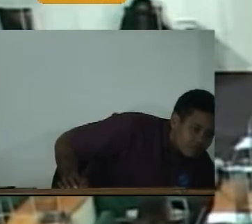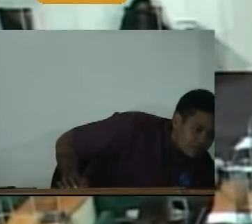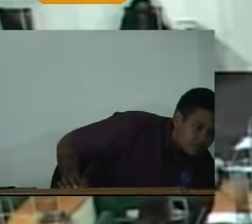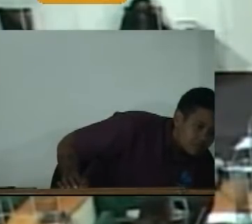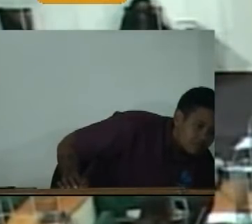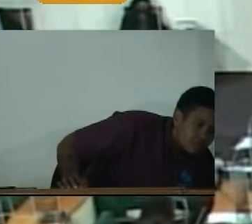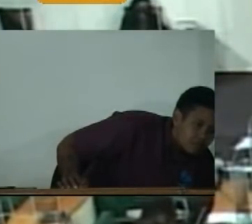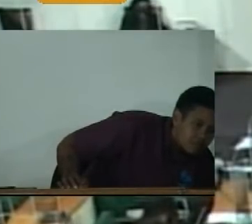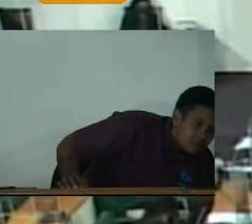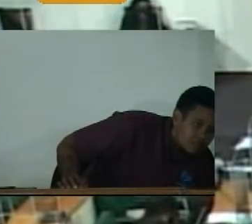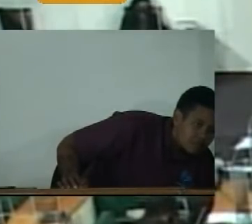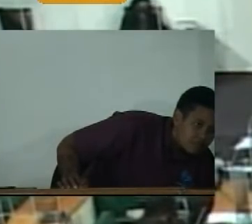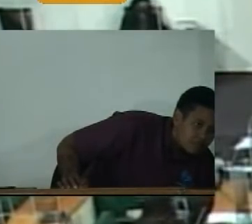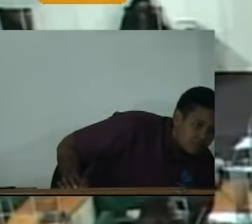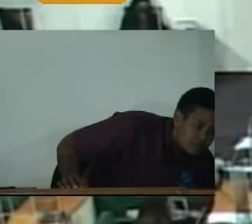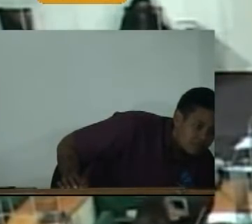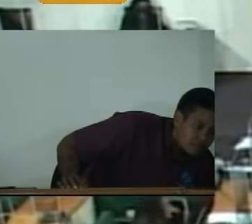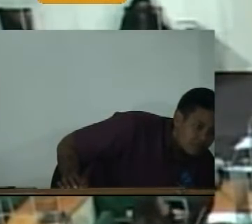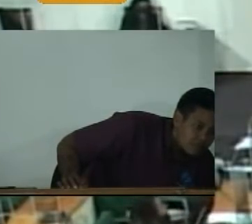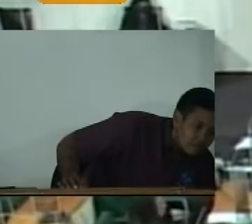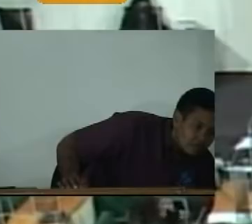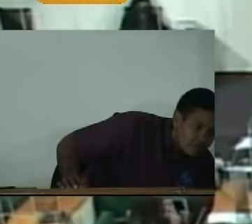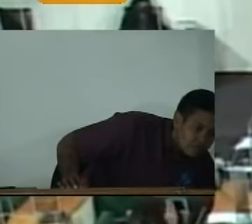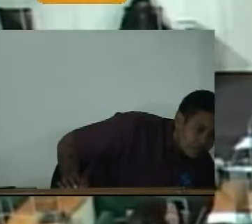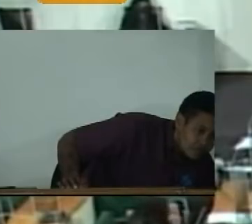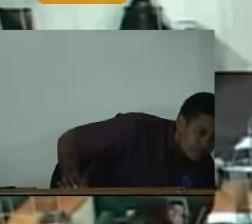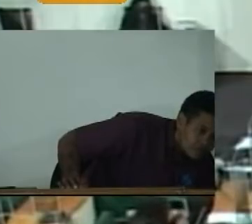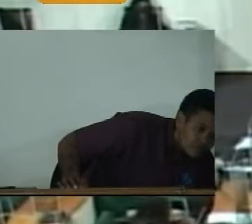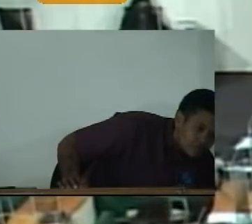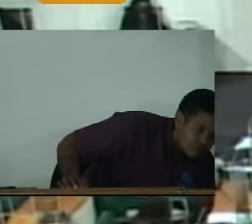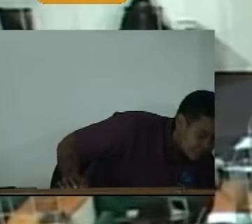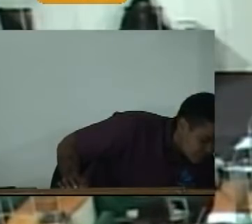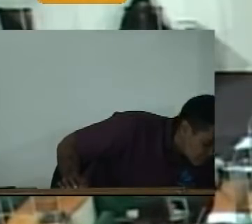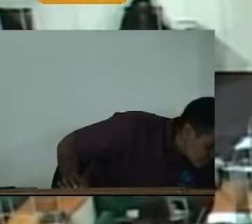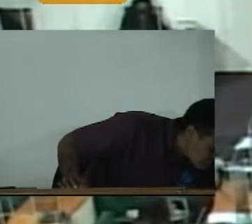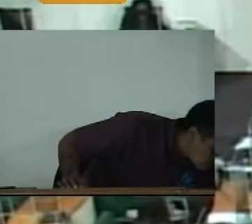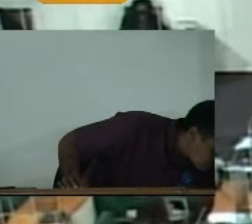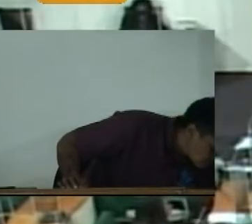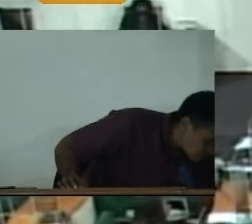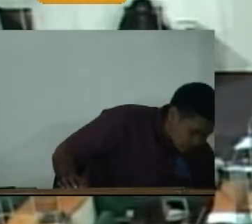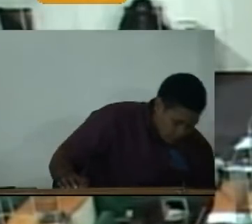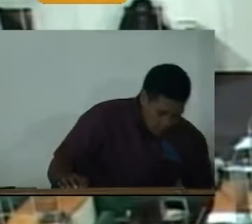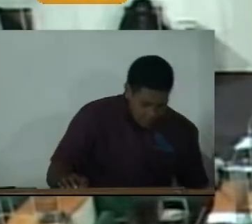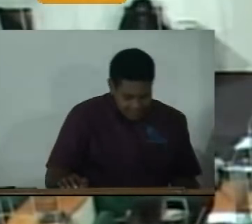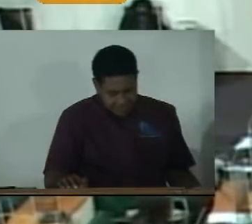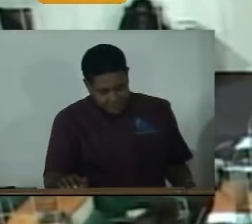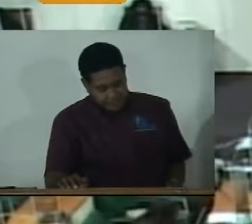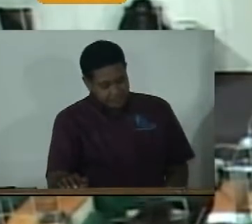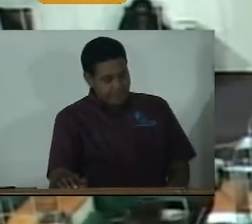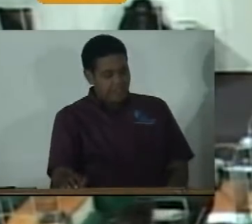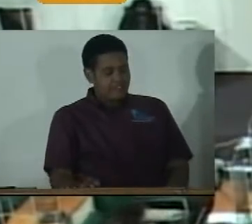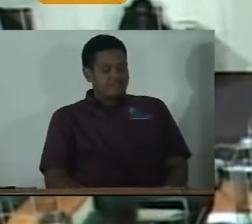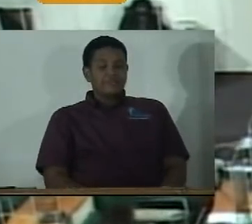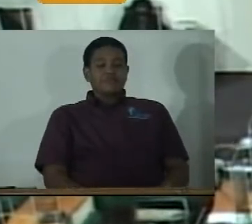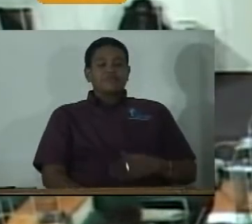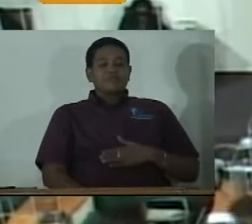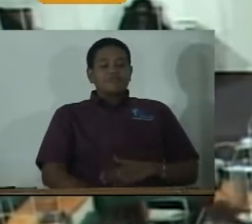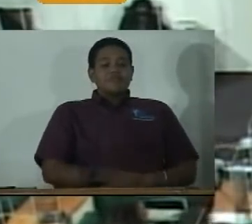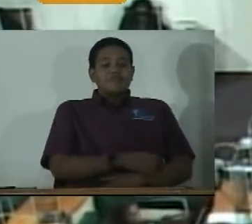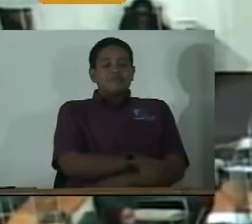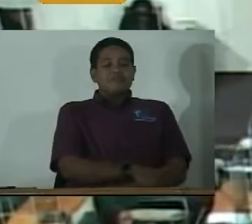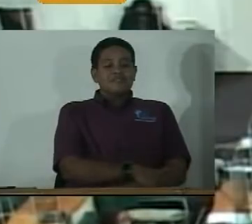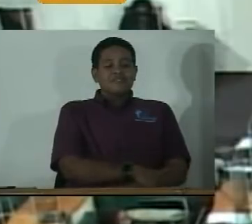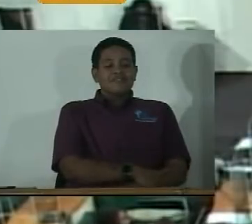I recognize you from a different seat other than your own. Thank you, sir. Senator Crawford.